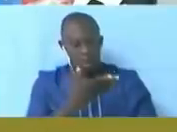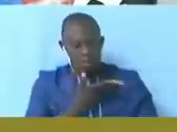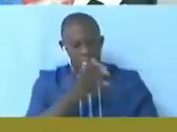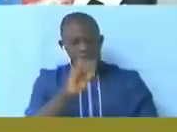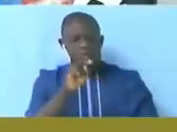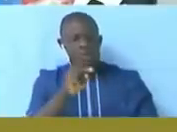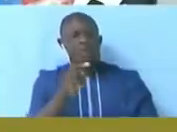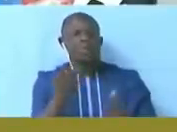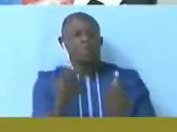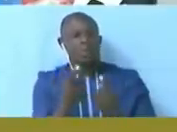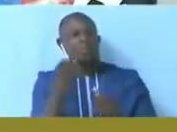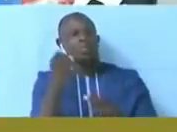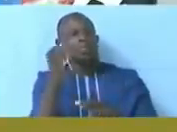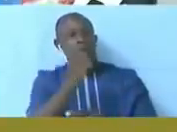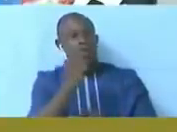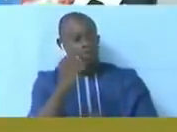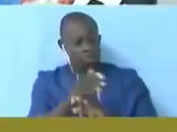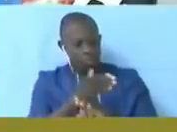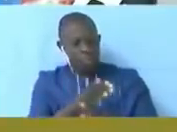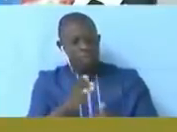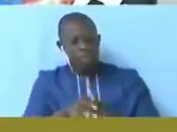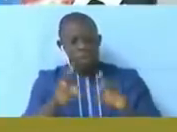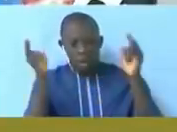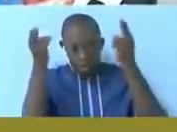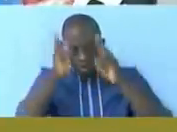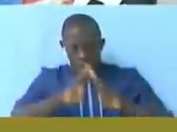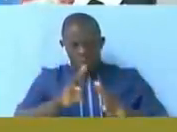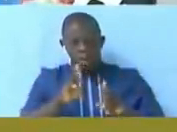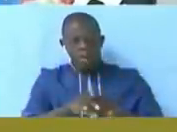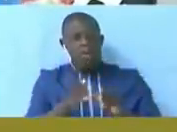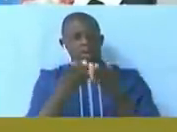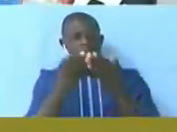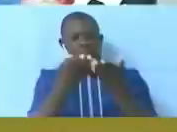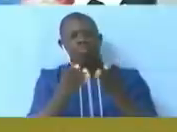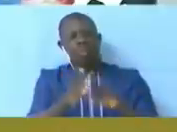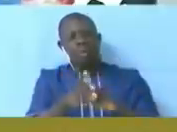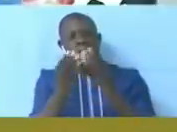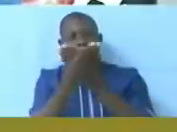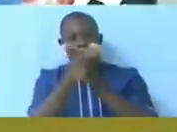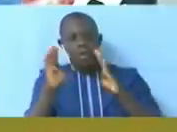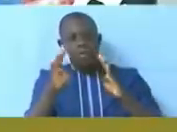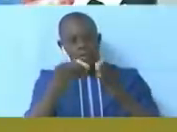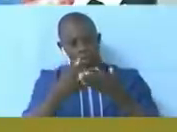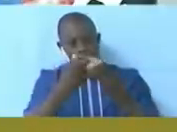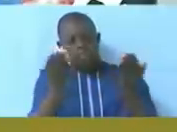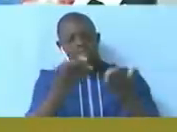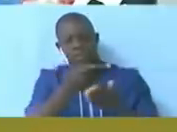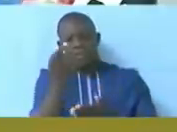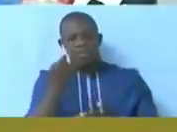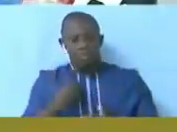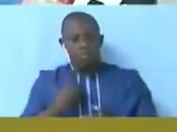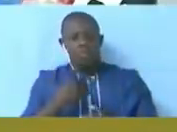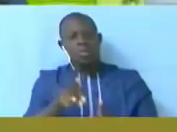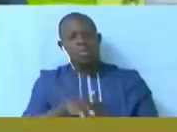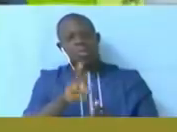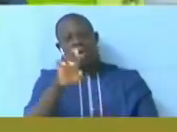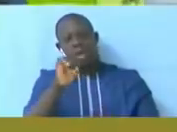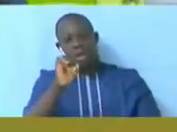that you should remand them? Poyo sembo soto le proko ga atarfa loi belor na mi ya foko nyanta ke sindi dula